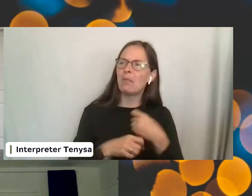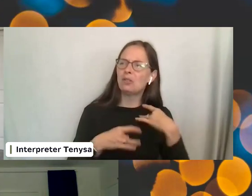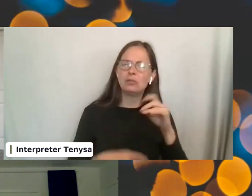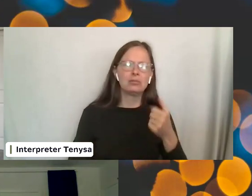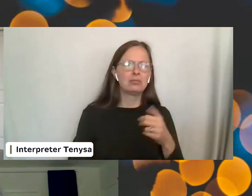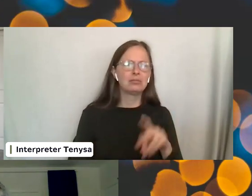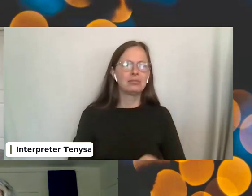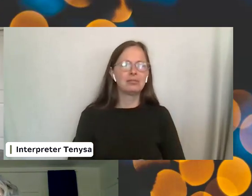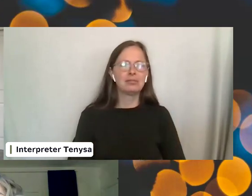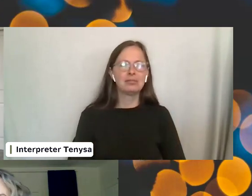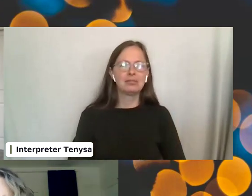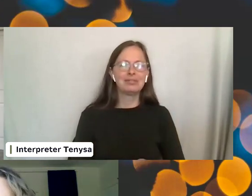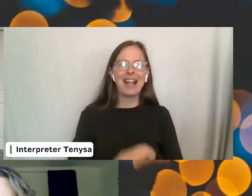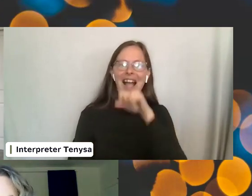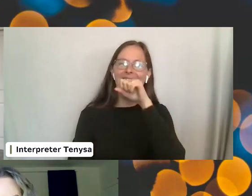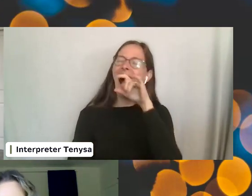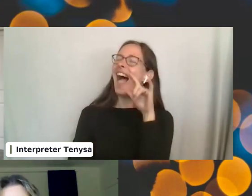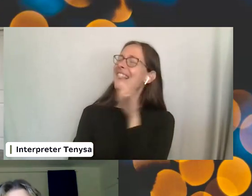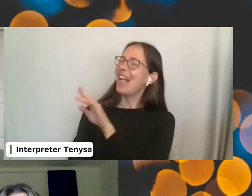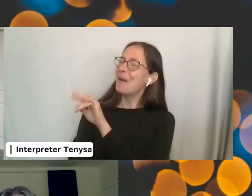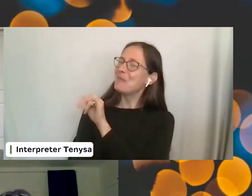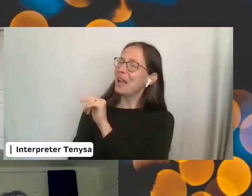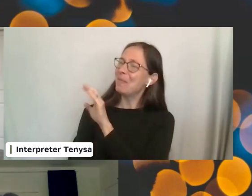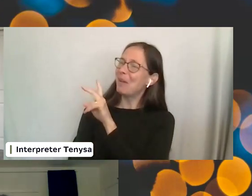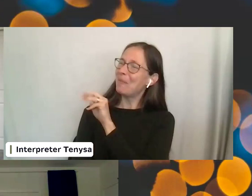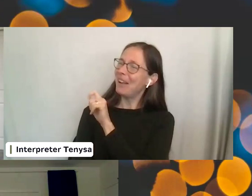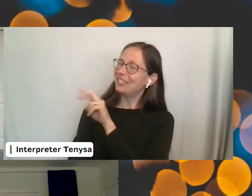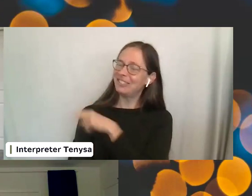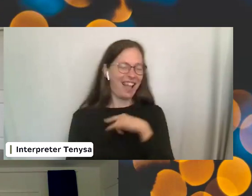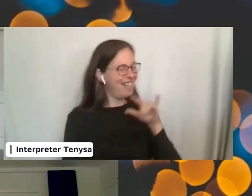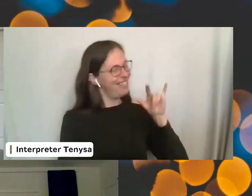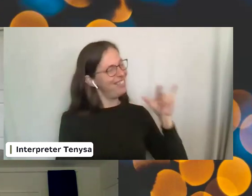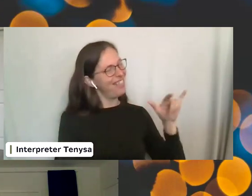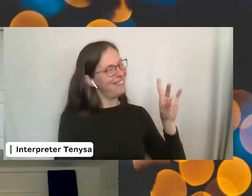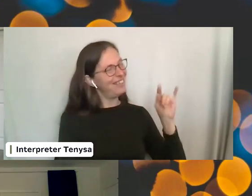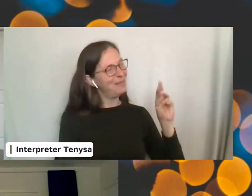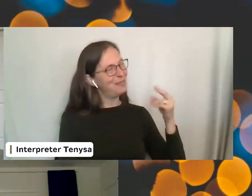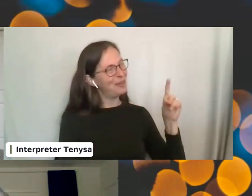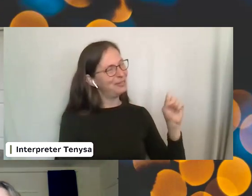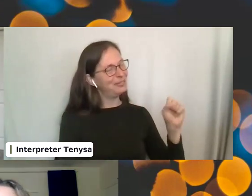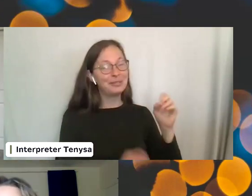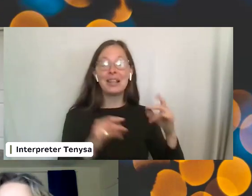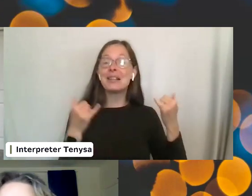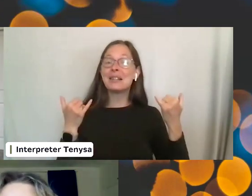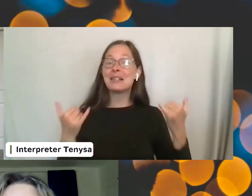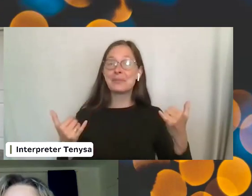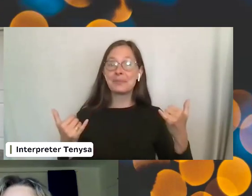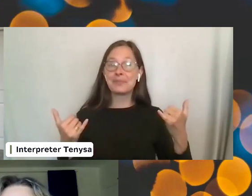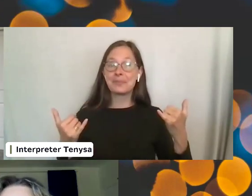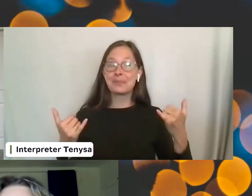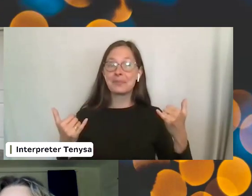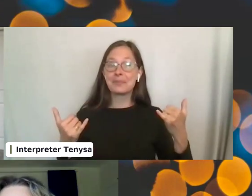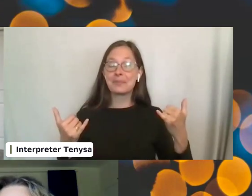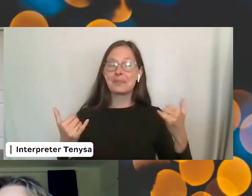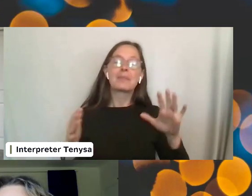yay. I love you, Briana Buckmaster. I love you, Kim Rhodes. Okay, now we have to do